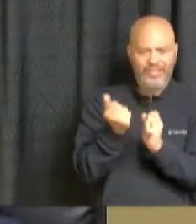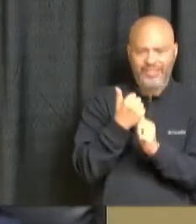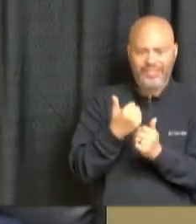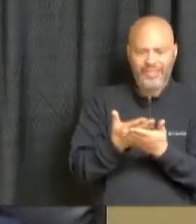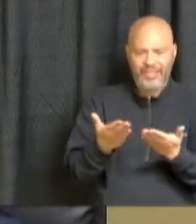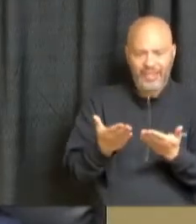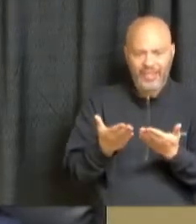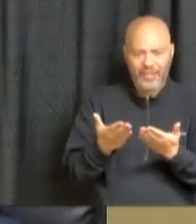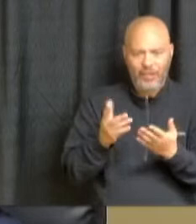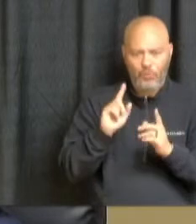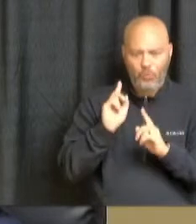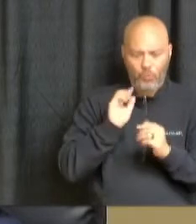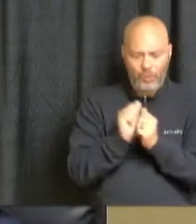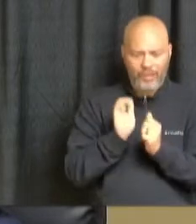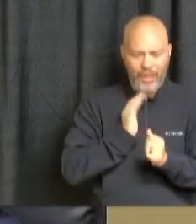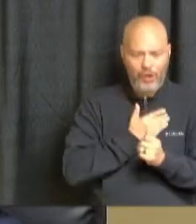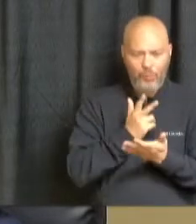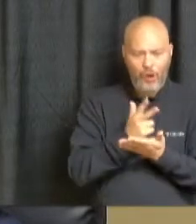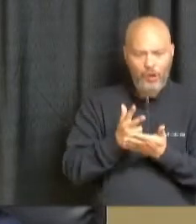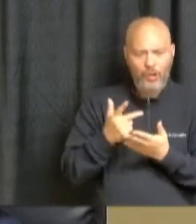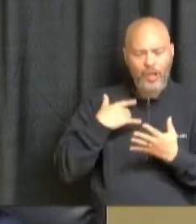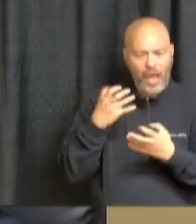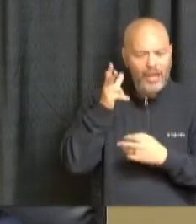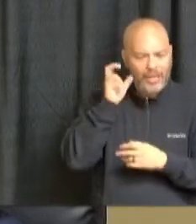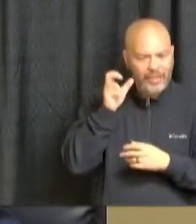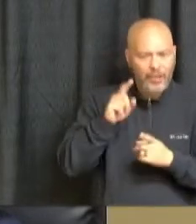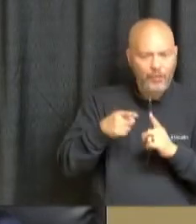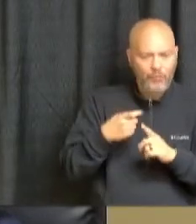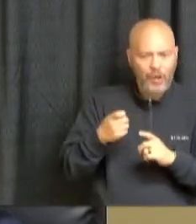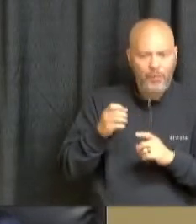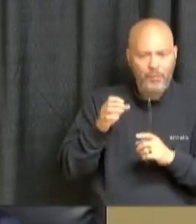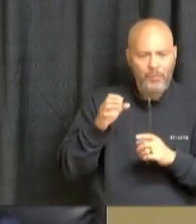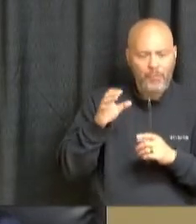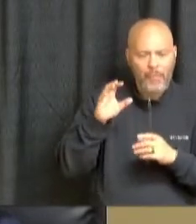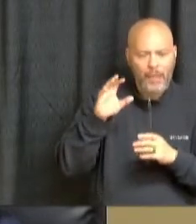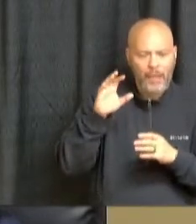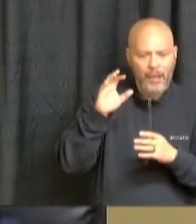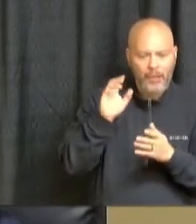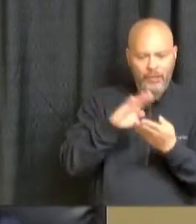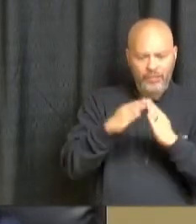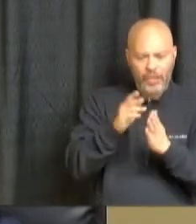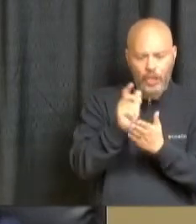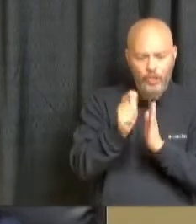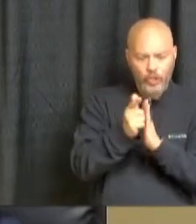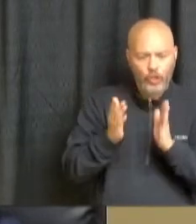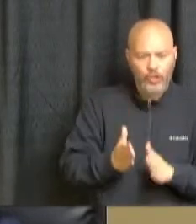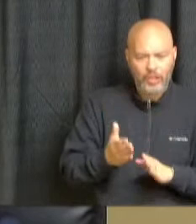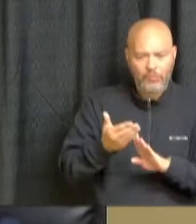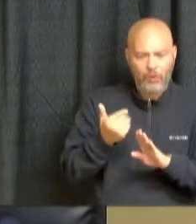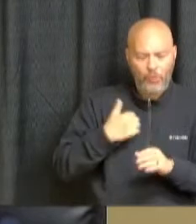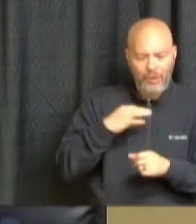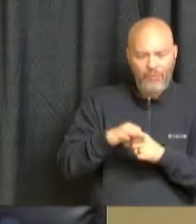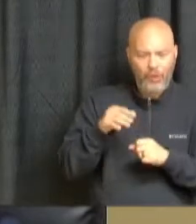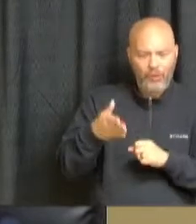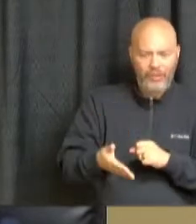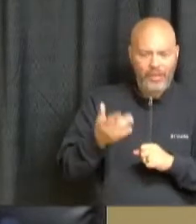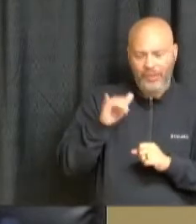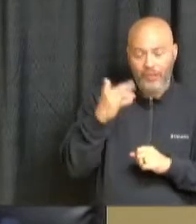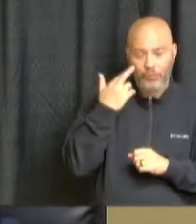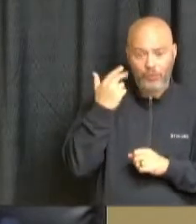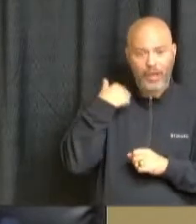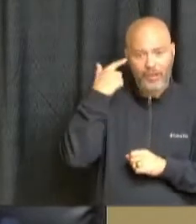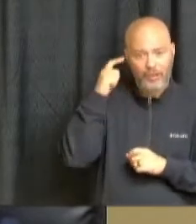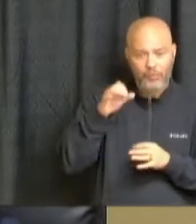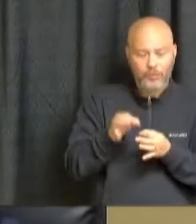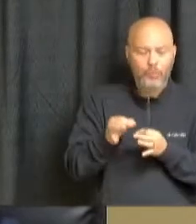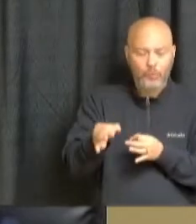anything dealing with our parking. So I would like to hear from Lance before we decide to vote on this. And that's just the reason why I think we